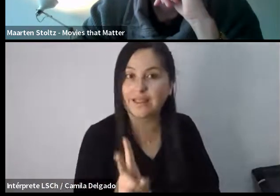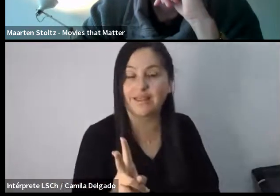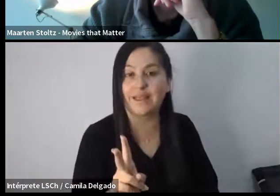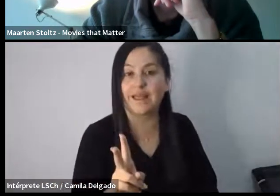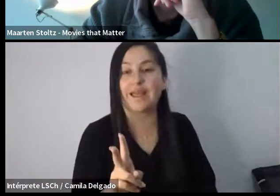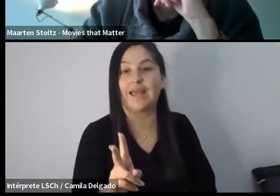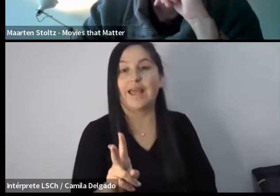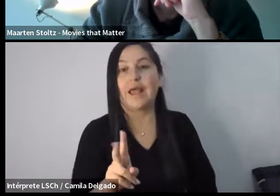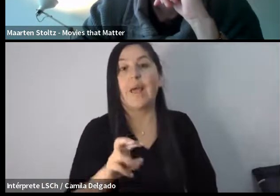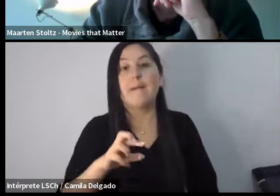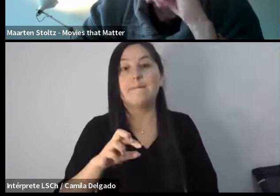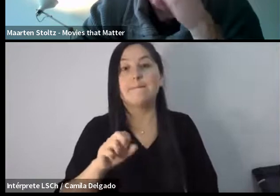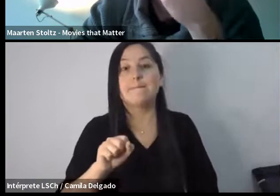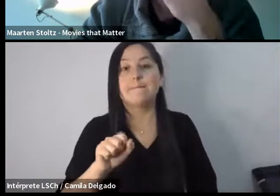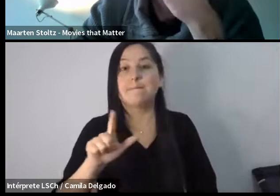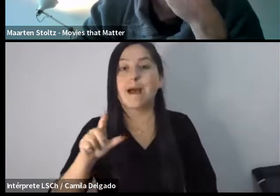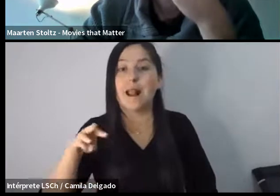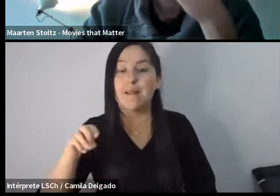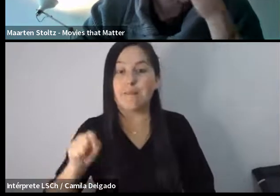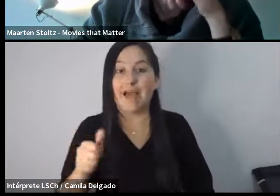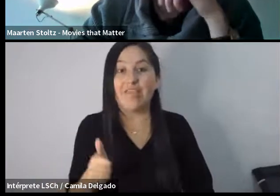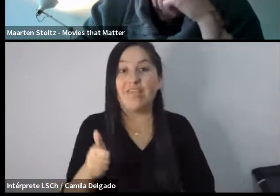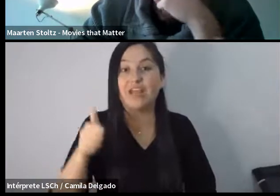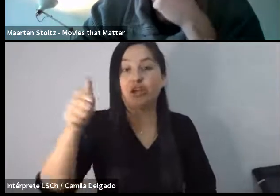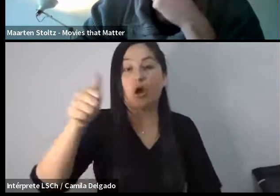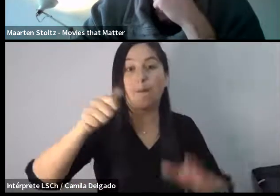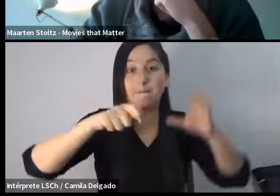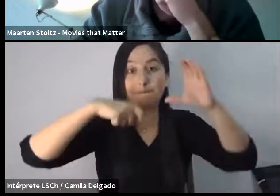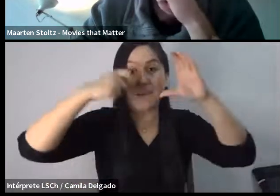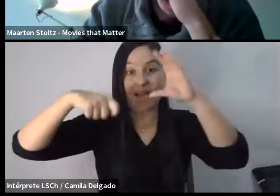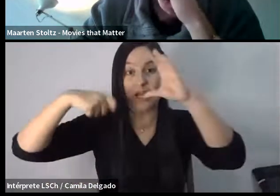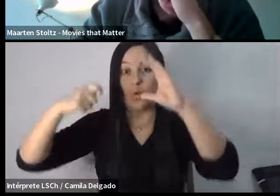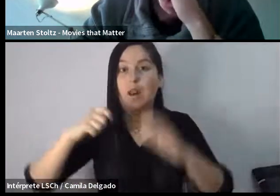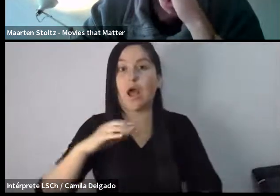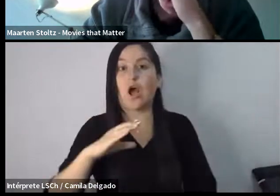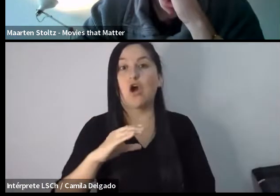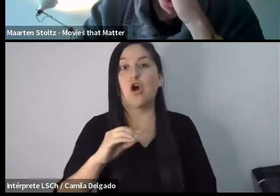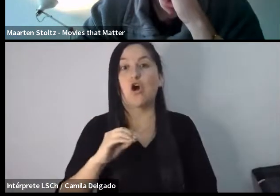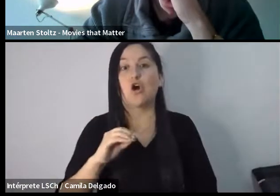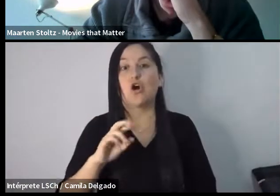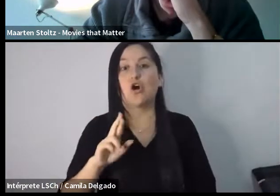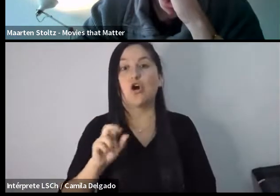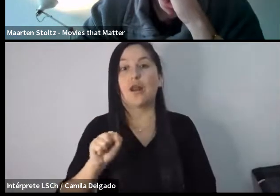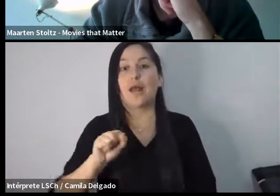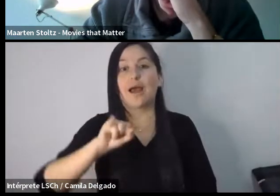was about Belarus Free Theater, and he will be part of our